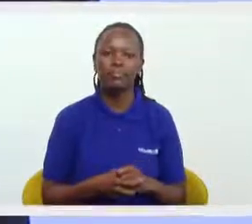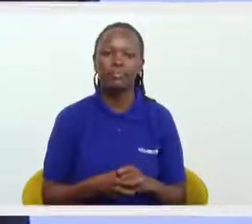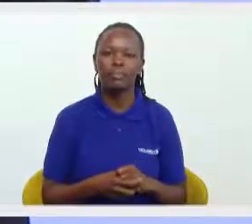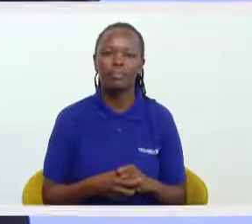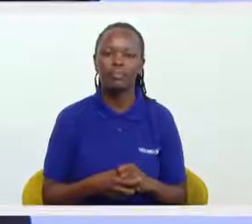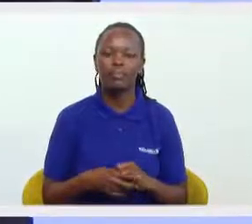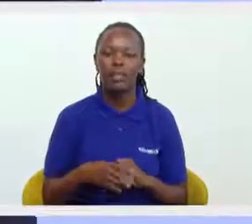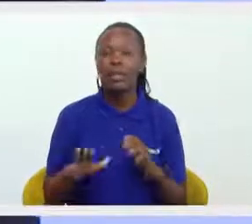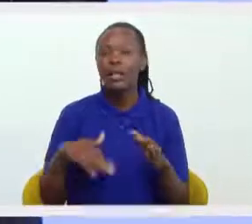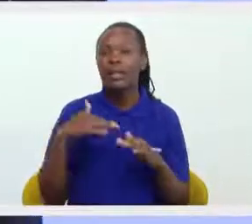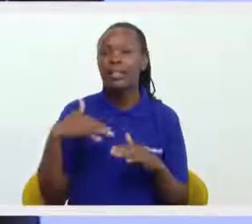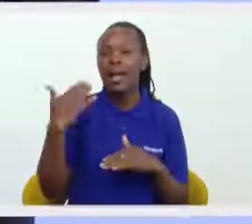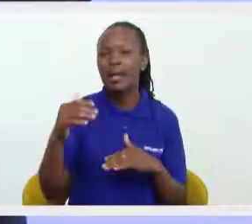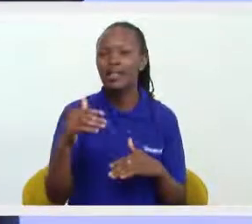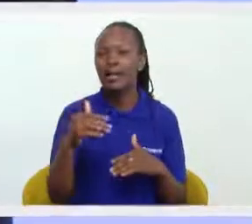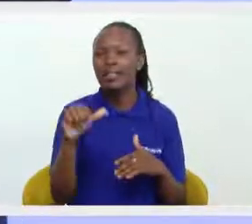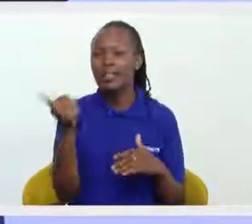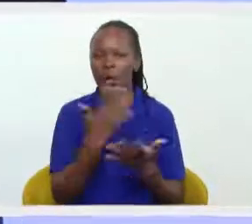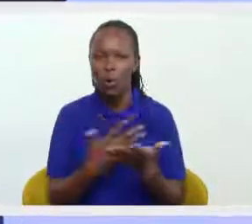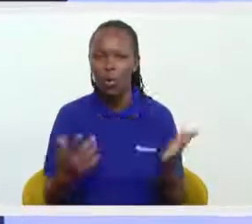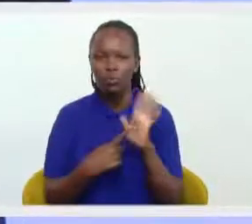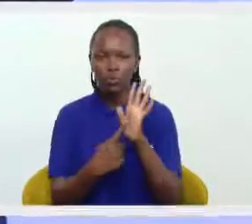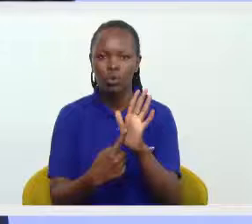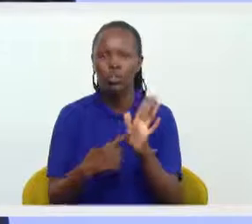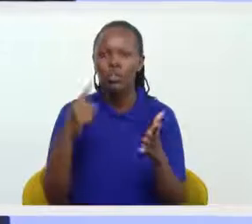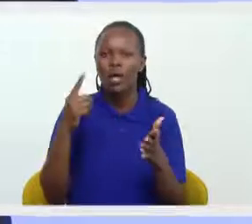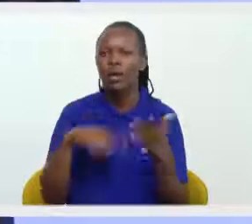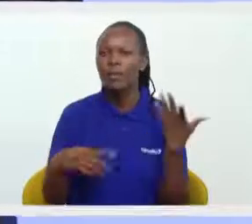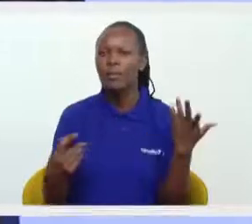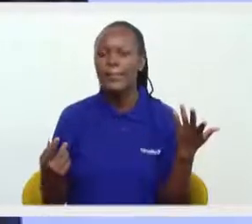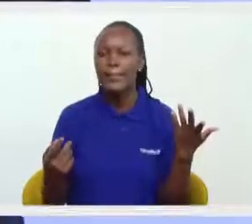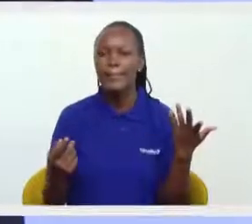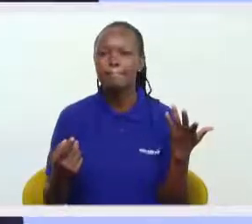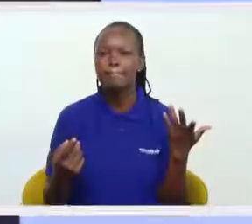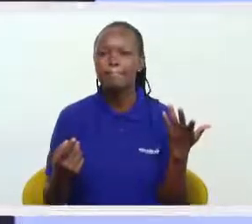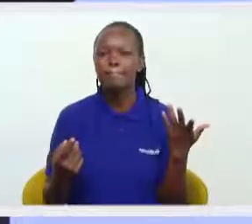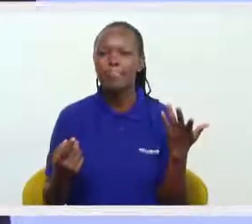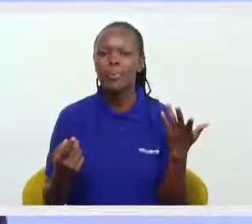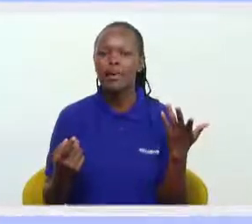Okay, the second thing that I wanted to show you was the